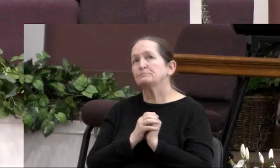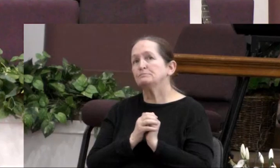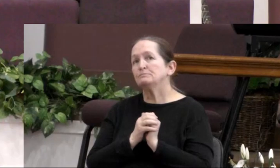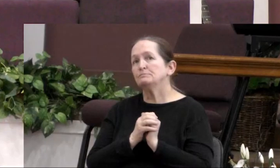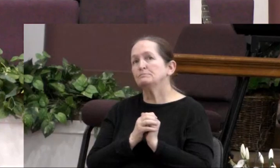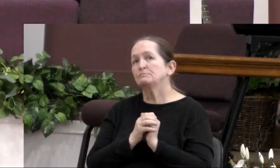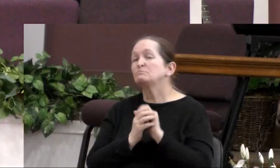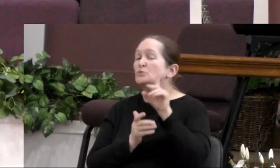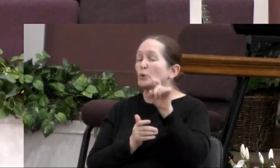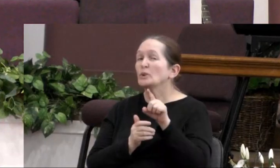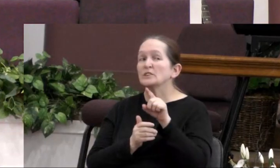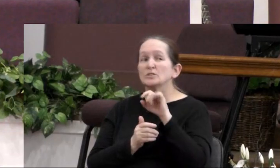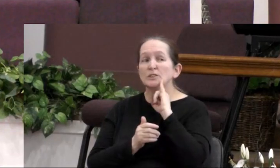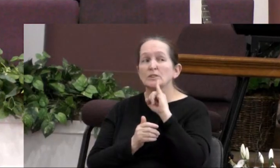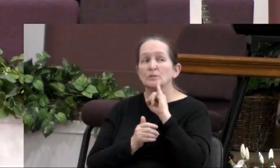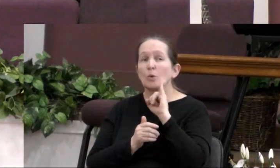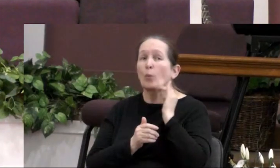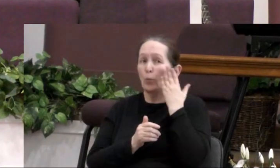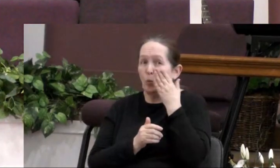The question is, will we?